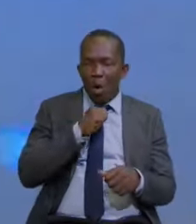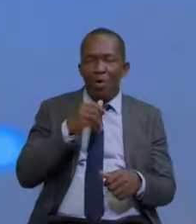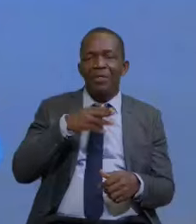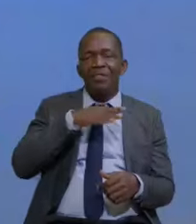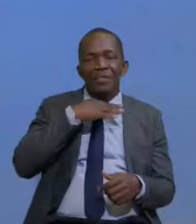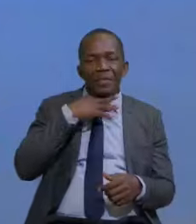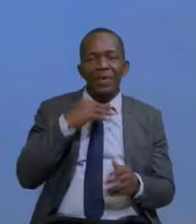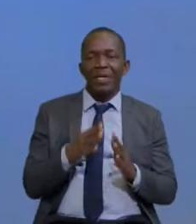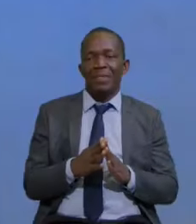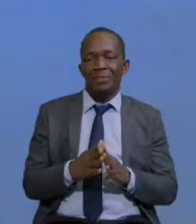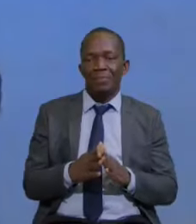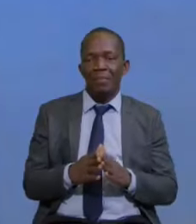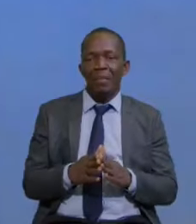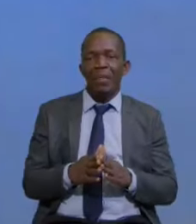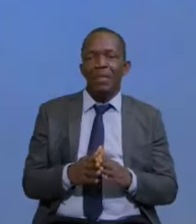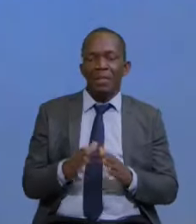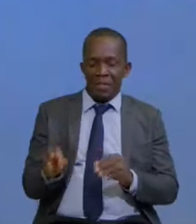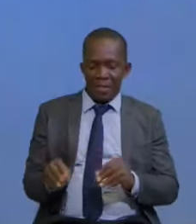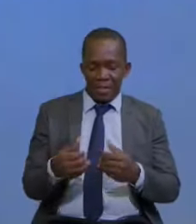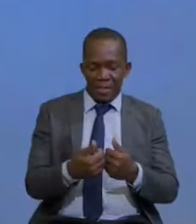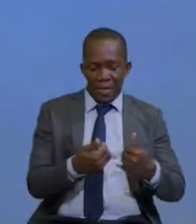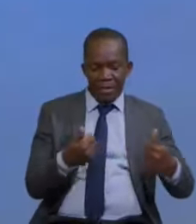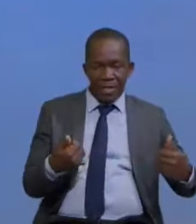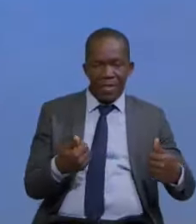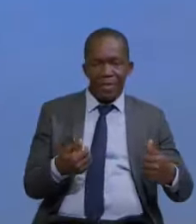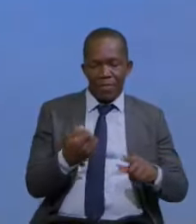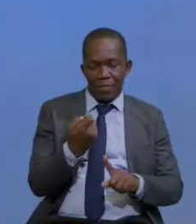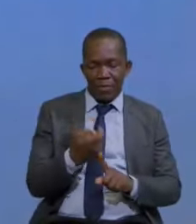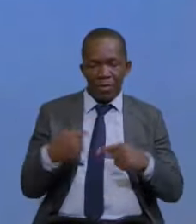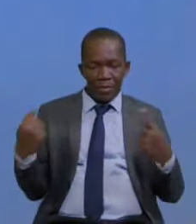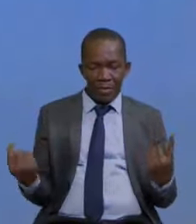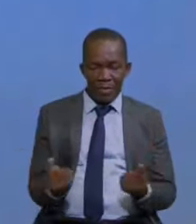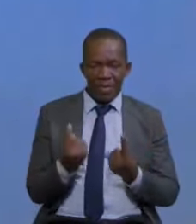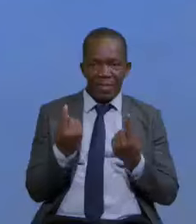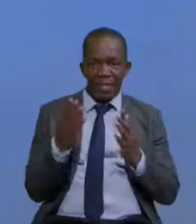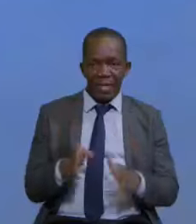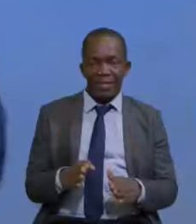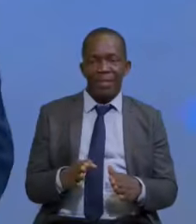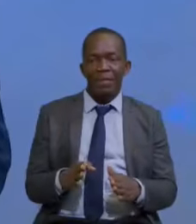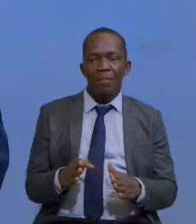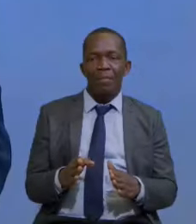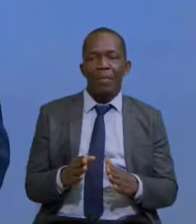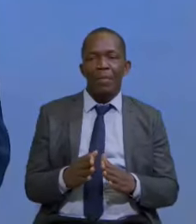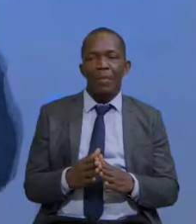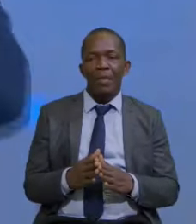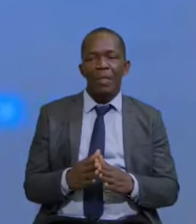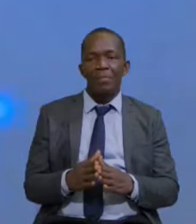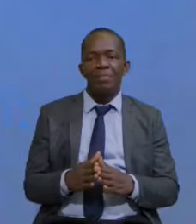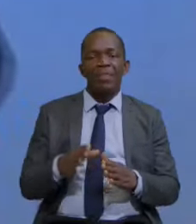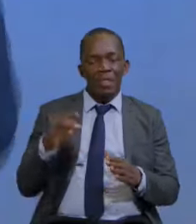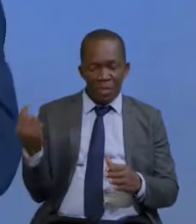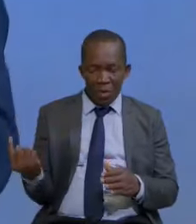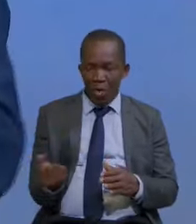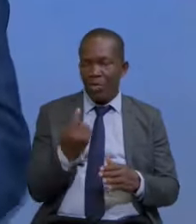from sinners, always separated from the sin of any age and the